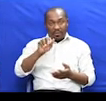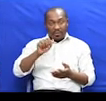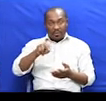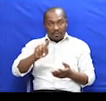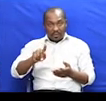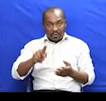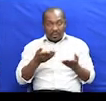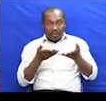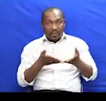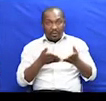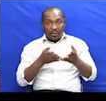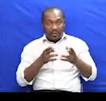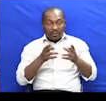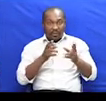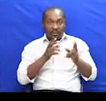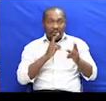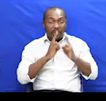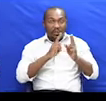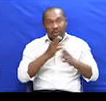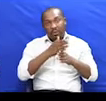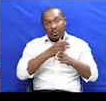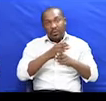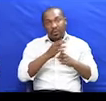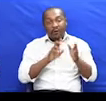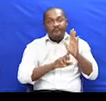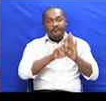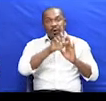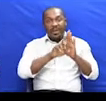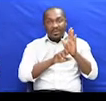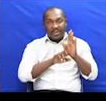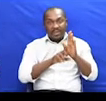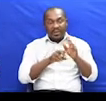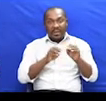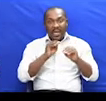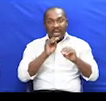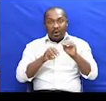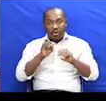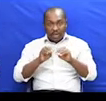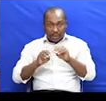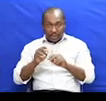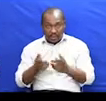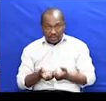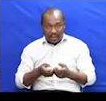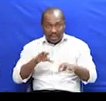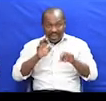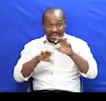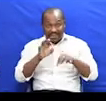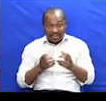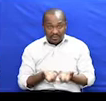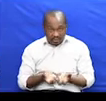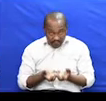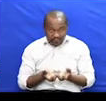analysis. But today we're going to concentrate only on the calculations, or we call it volumetric